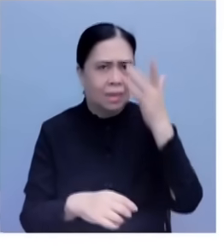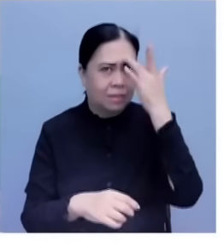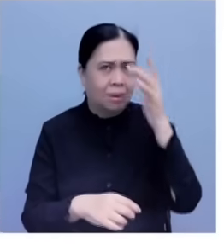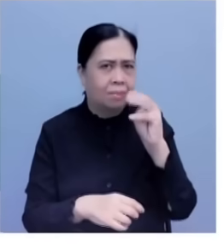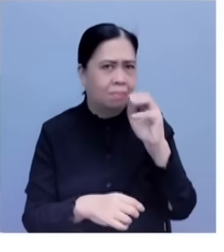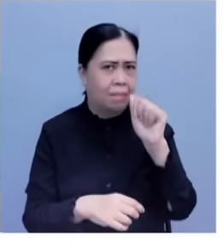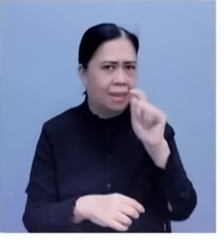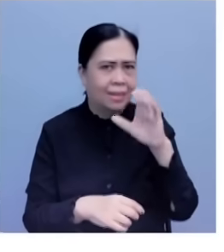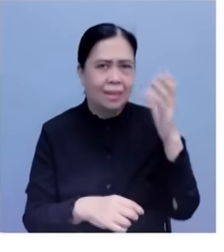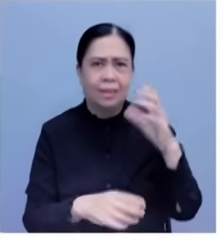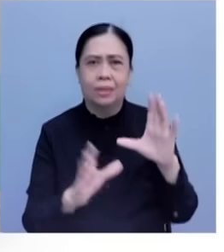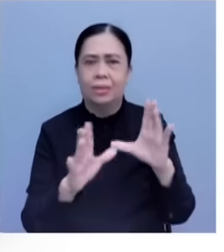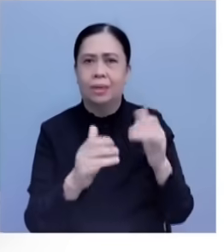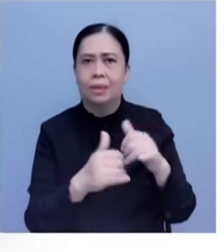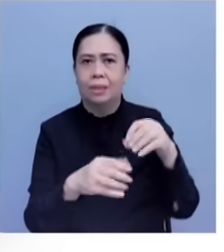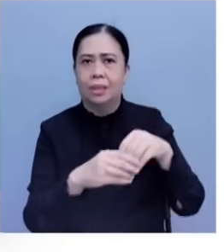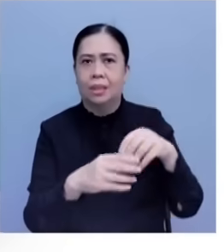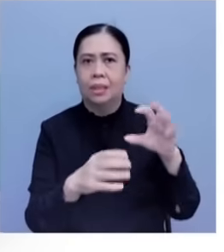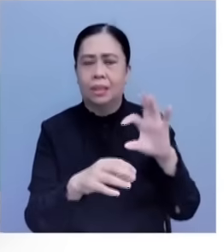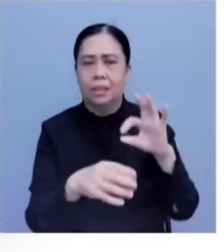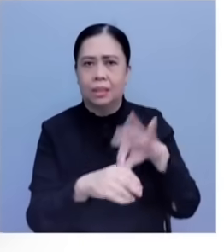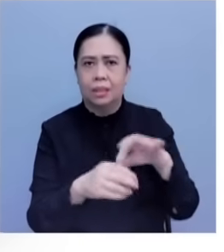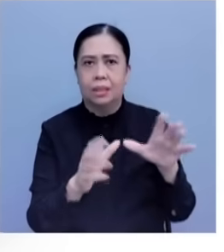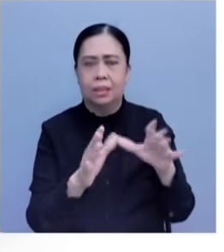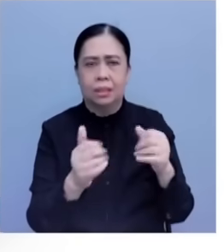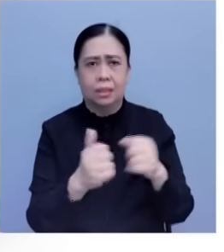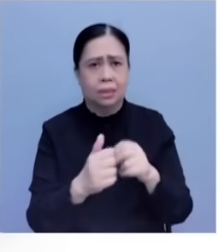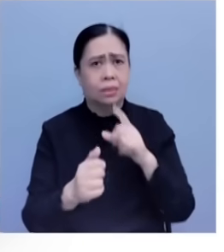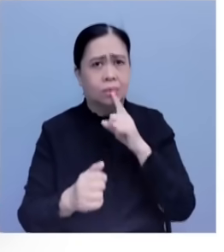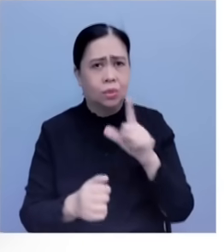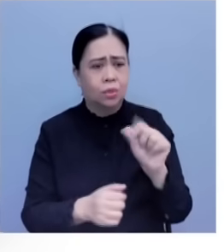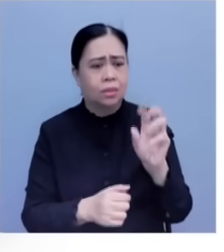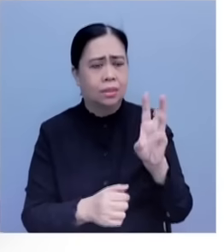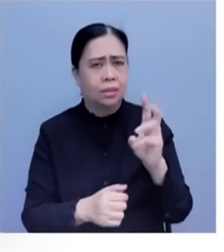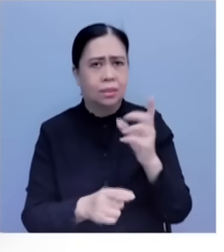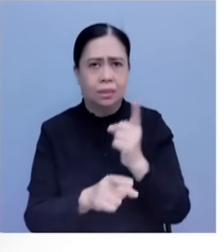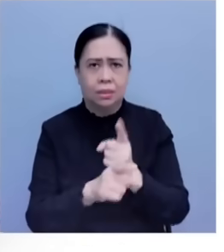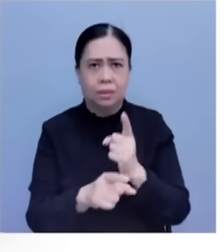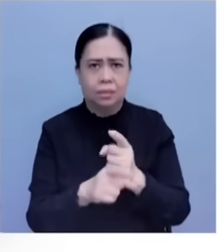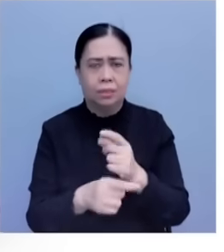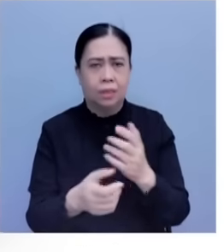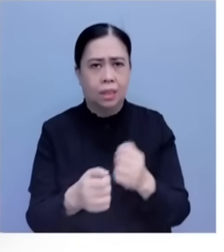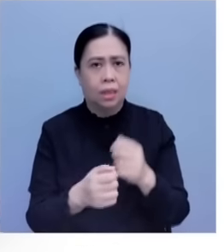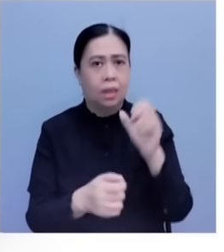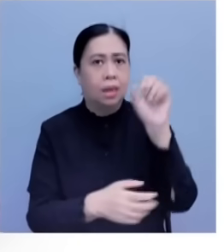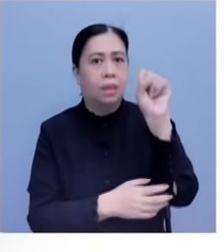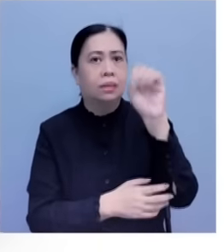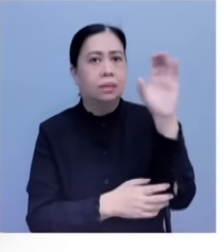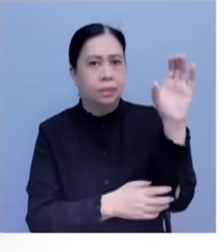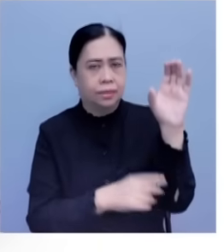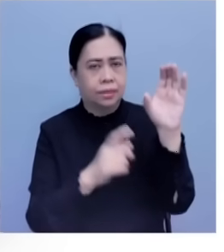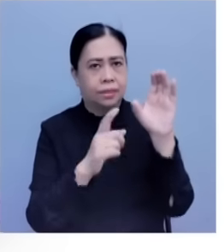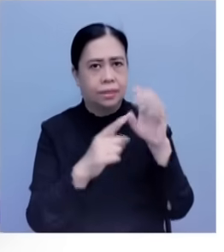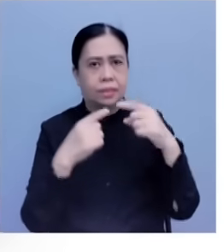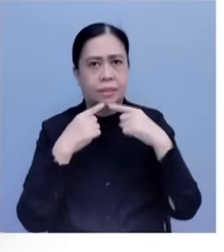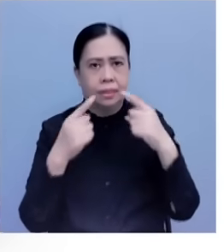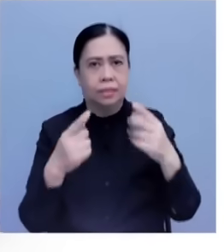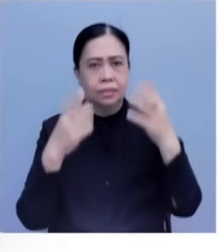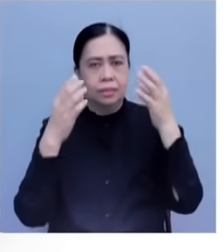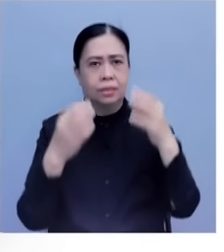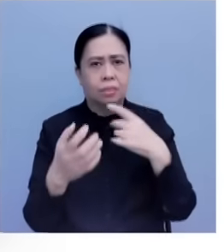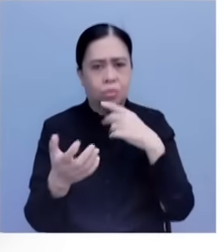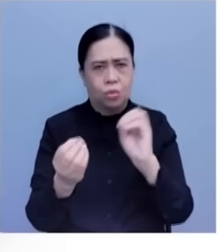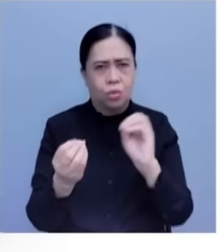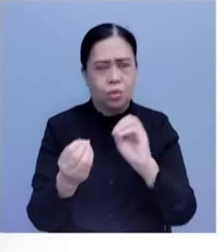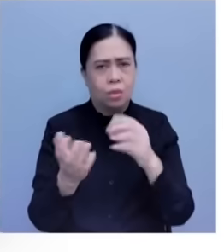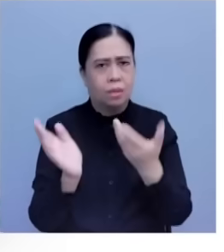any other entity. He also vouched for the integrity of the 2016 polls, adding the Supreme Court had unanimously dismissed an